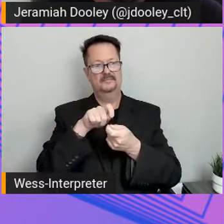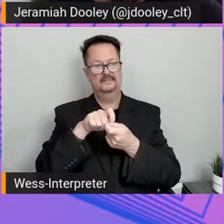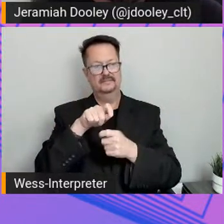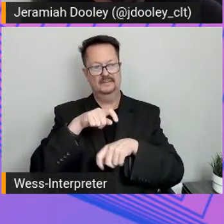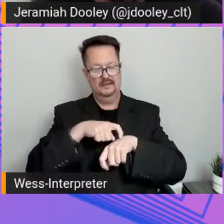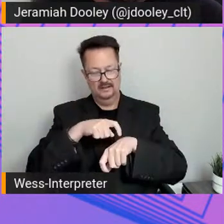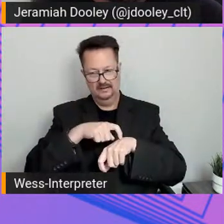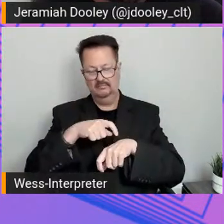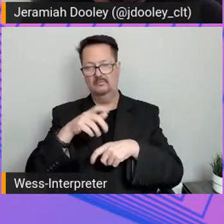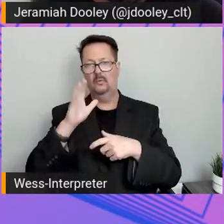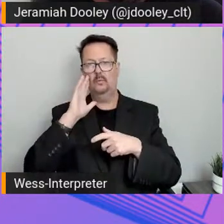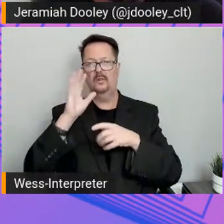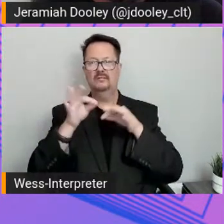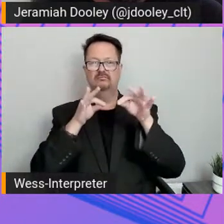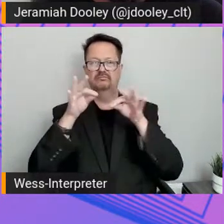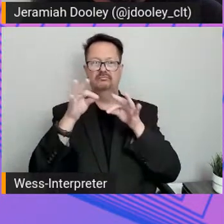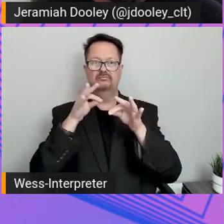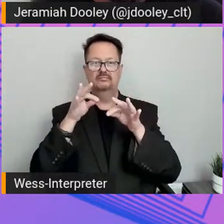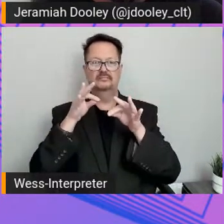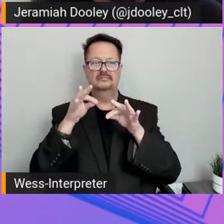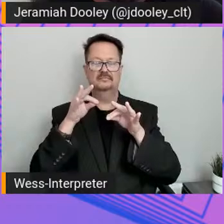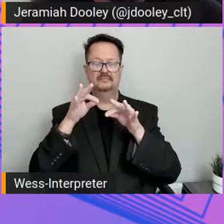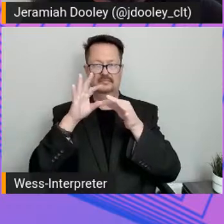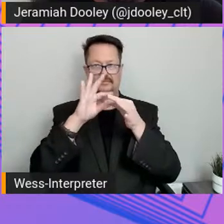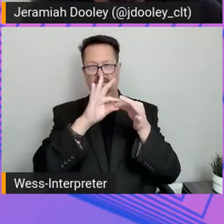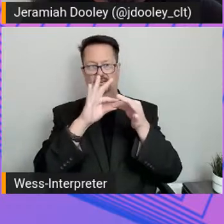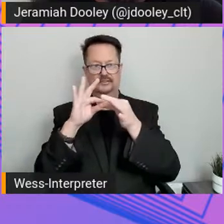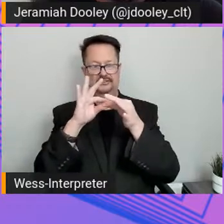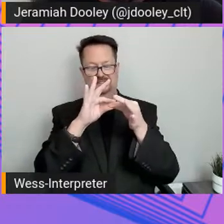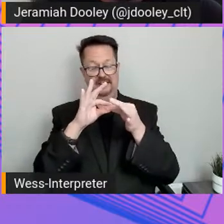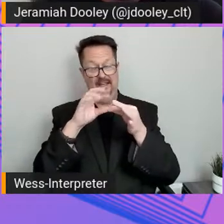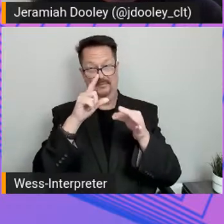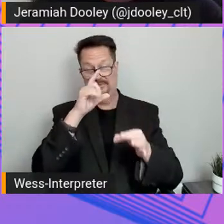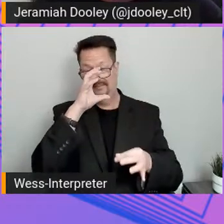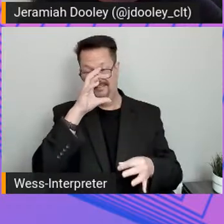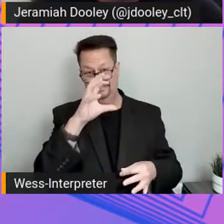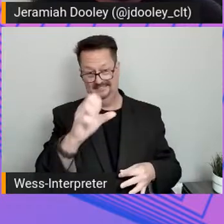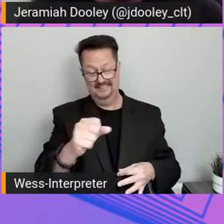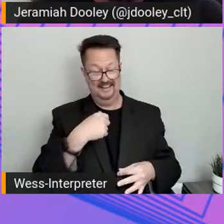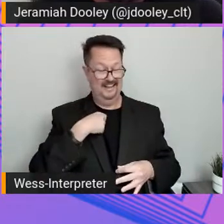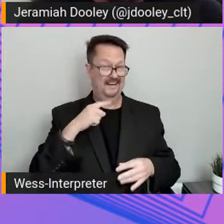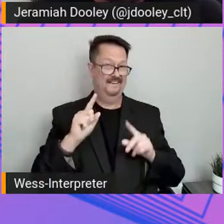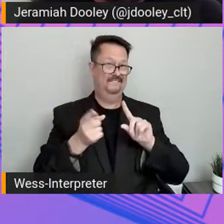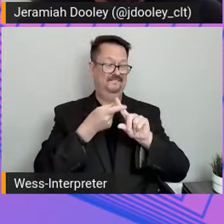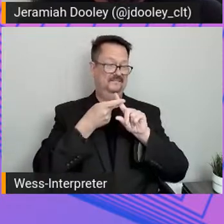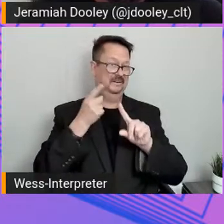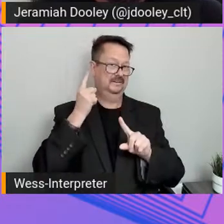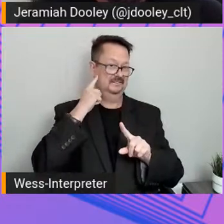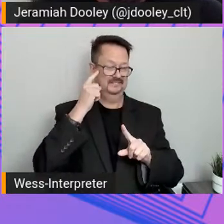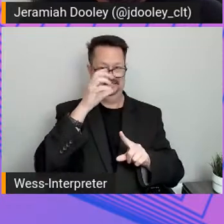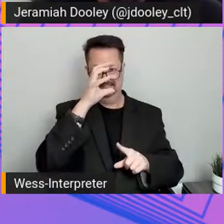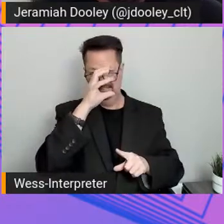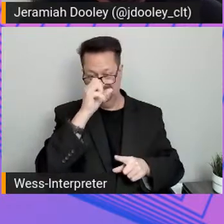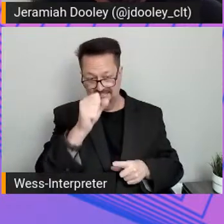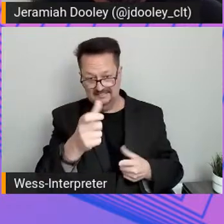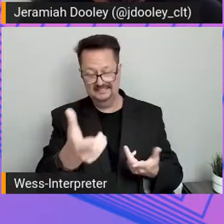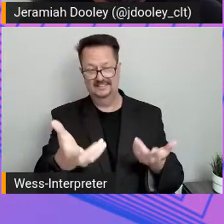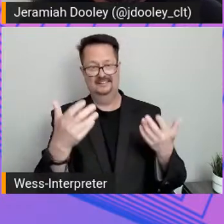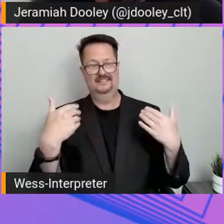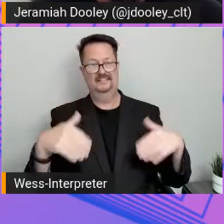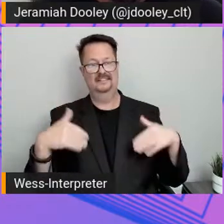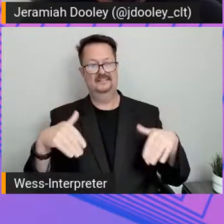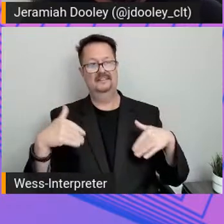on concurrency, which I hope you all find as fascinating as I did when I first saw it. It's definitely